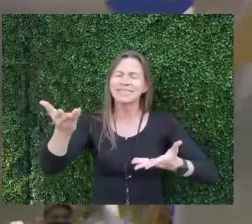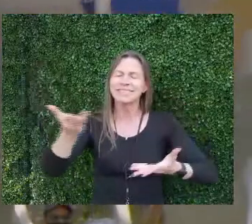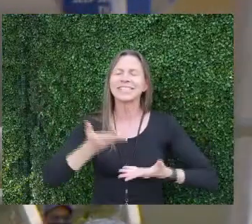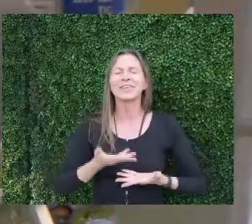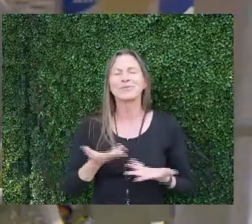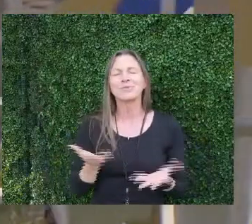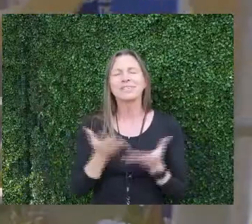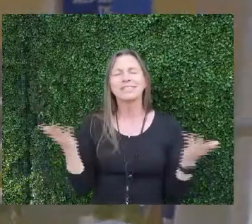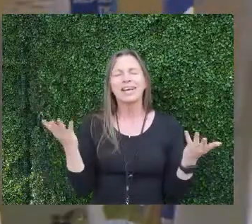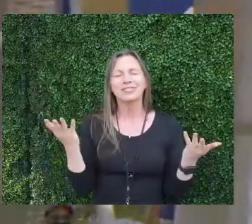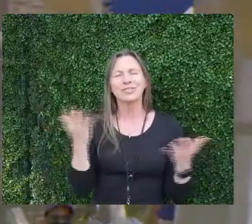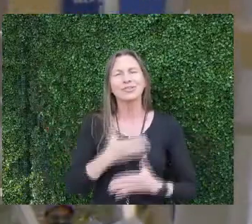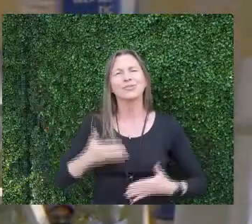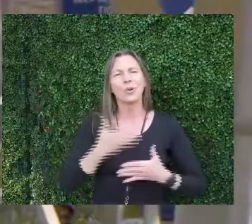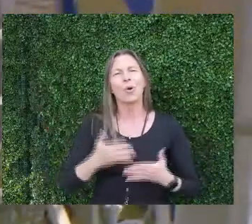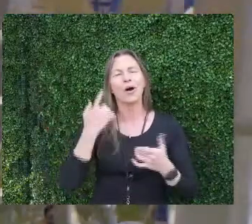return.